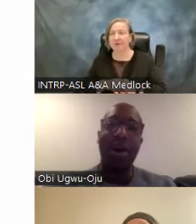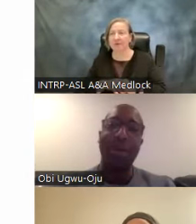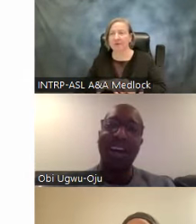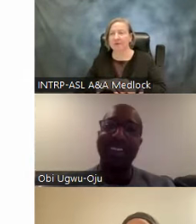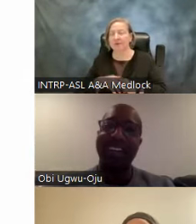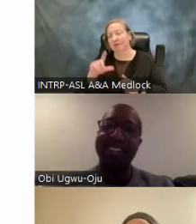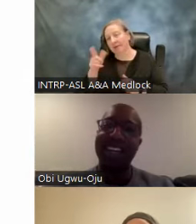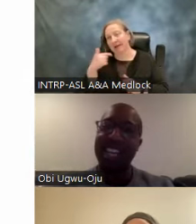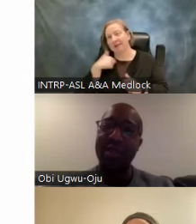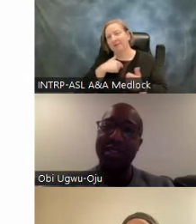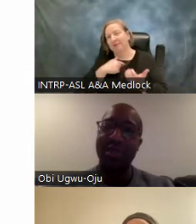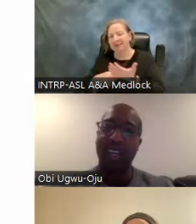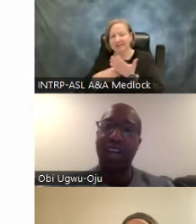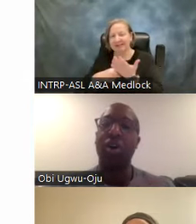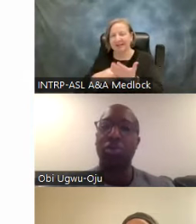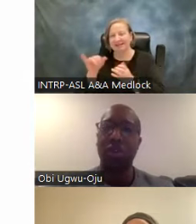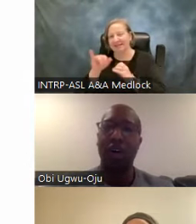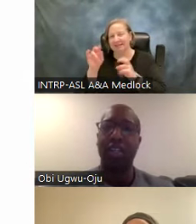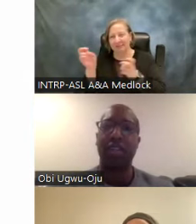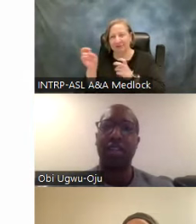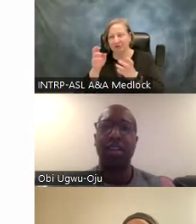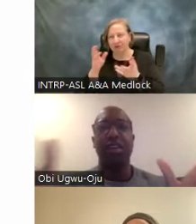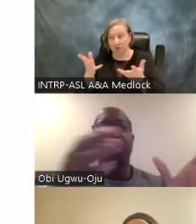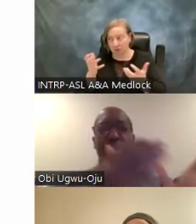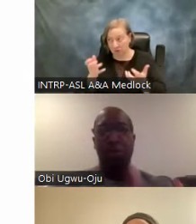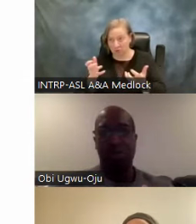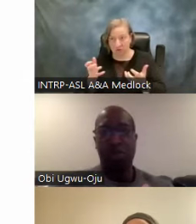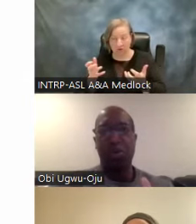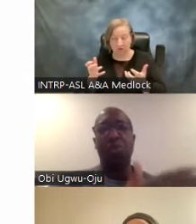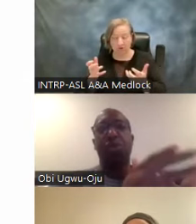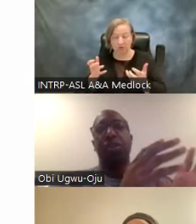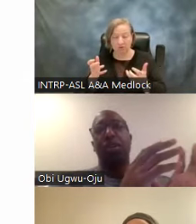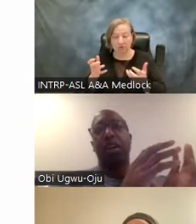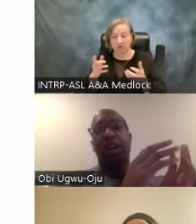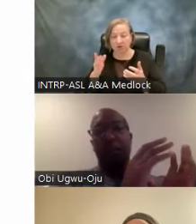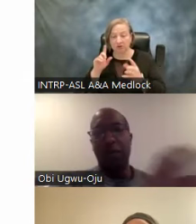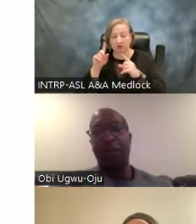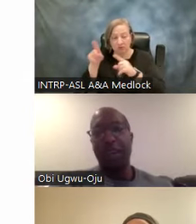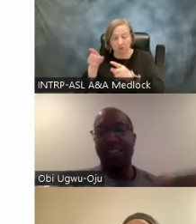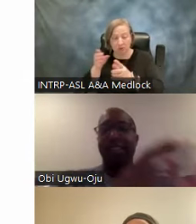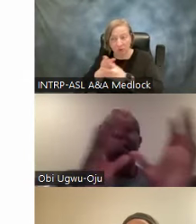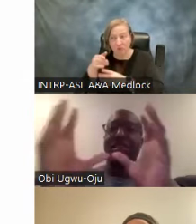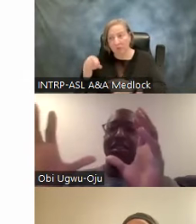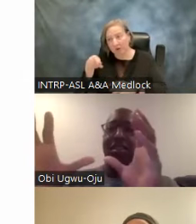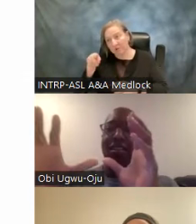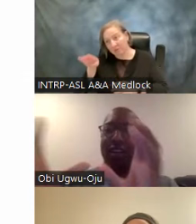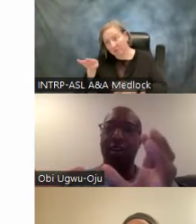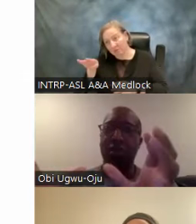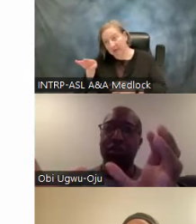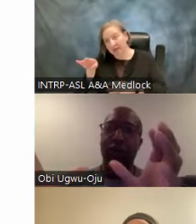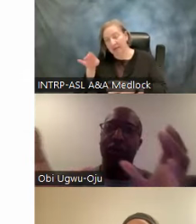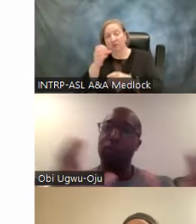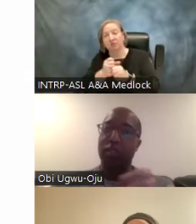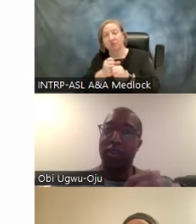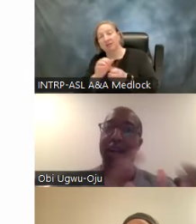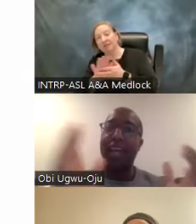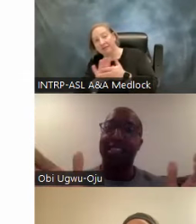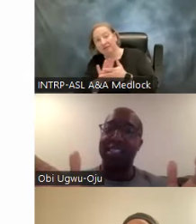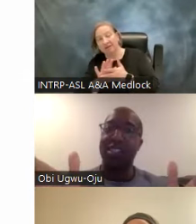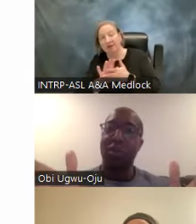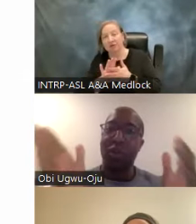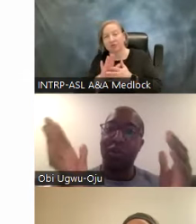Later on, we kind of discussed that same issue. It's like, oh, do you want to have to go through the PPP to then get to the videos? But